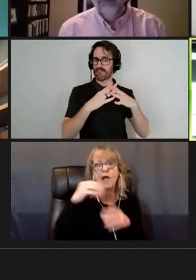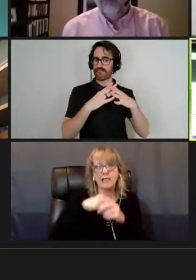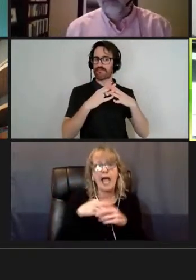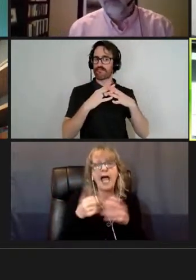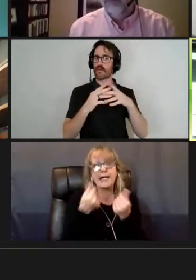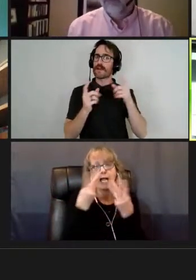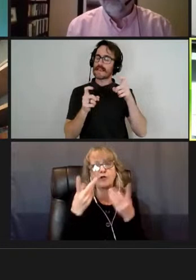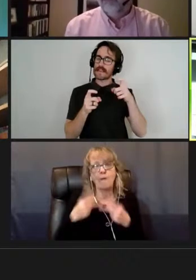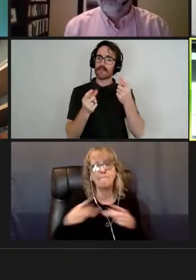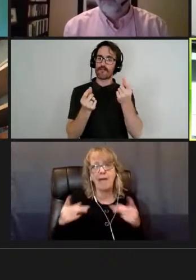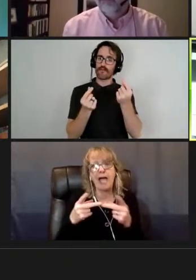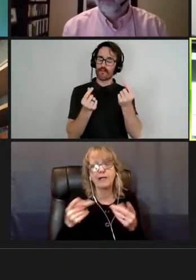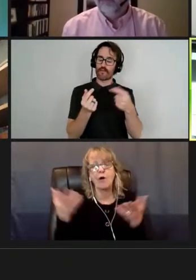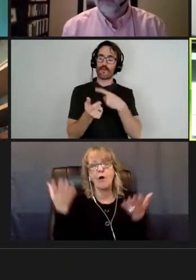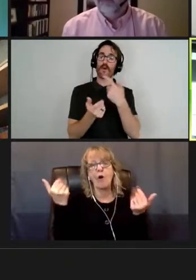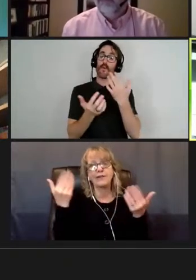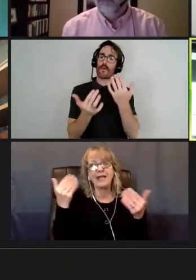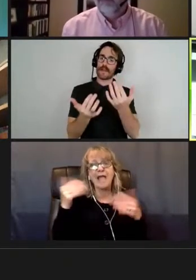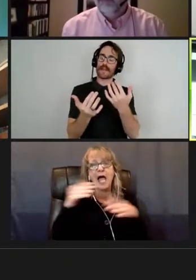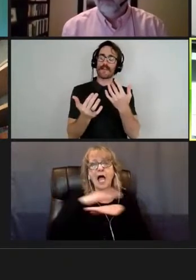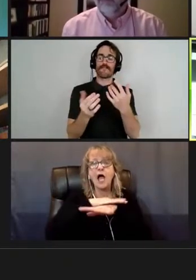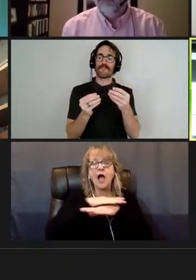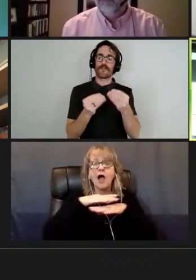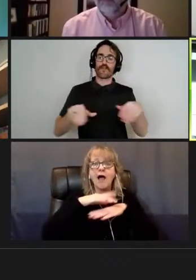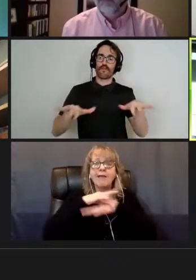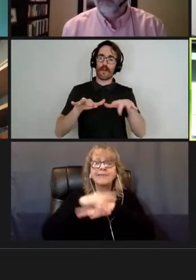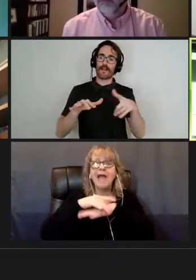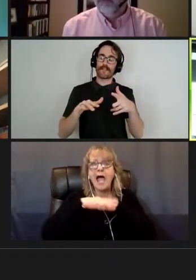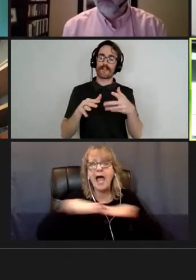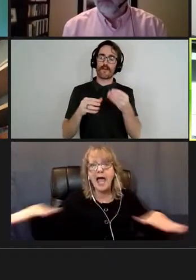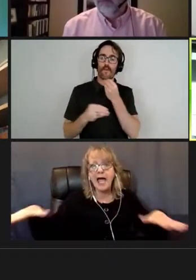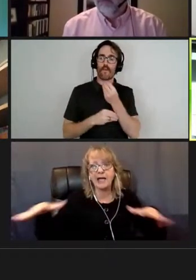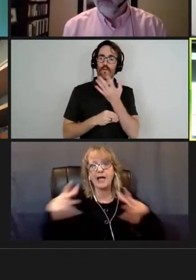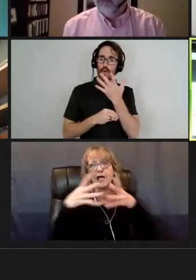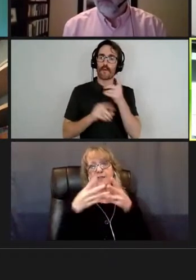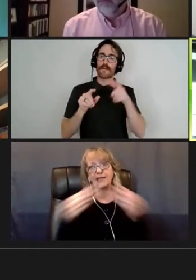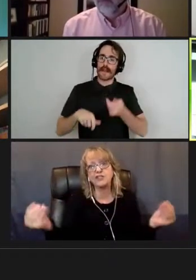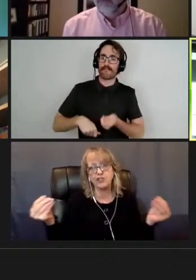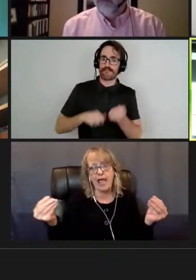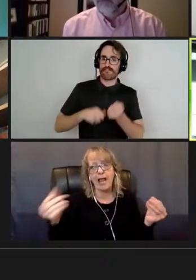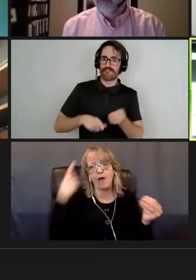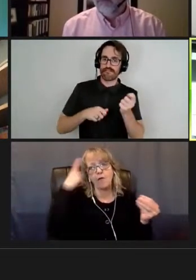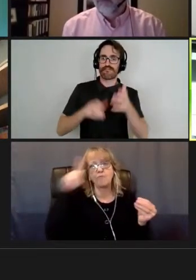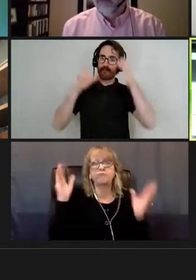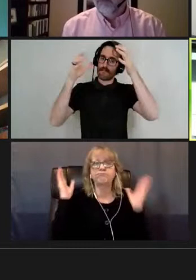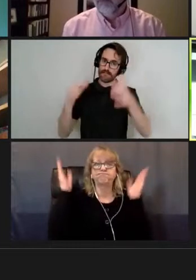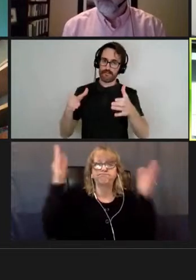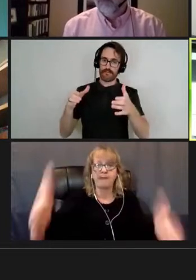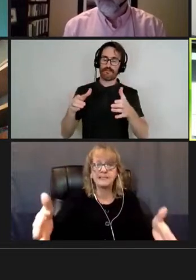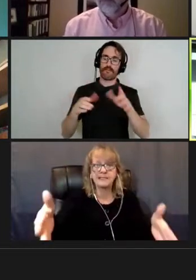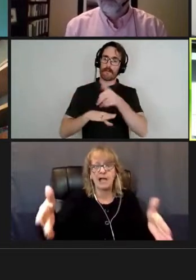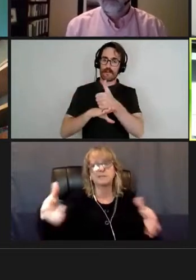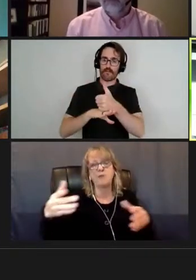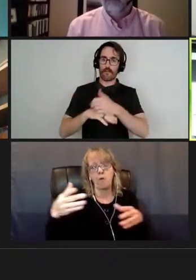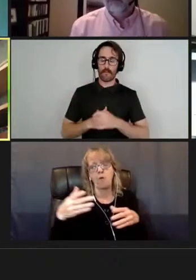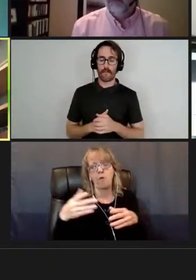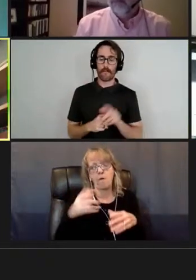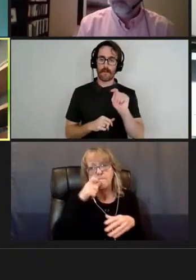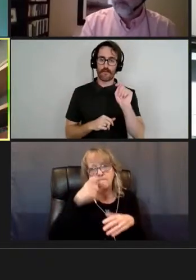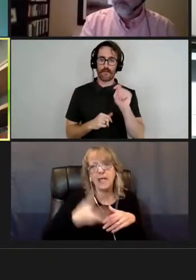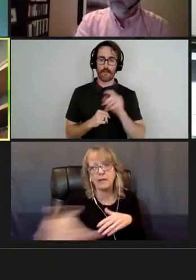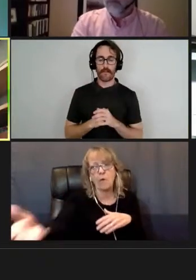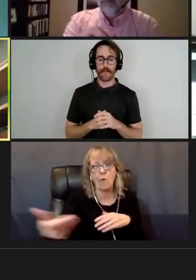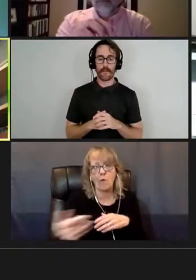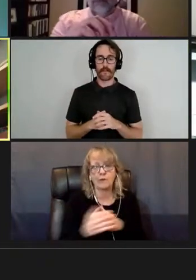to firm up so that they can properly be delivered in parks. So that is coming very shortly as well. Okay. And,